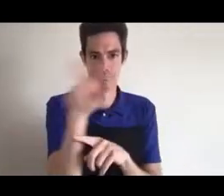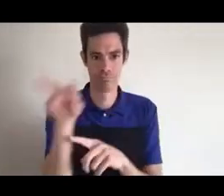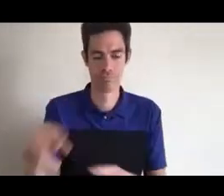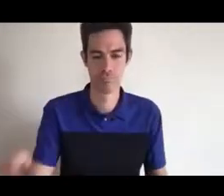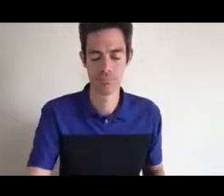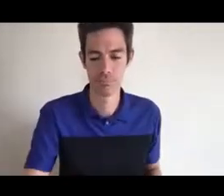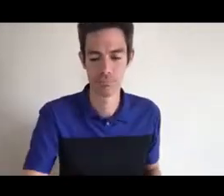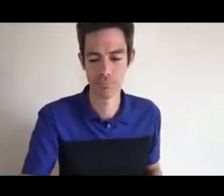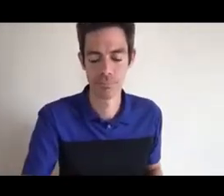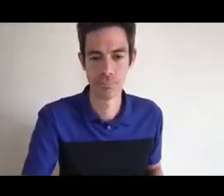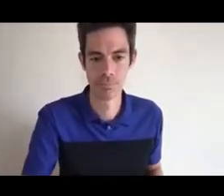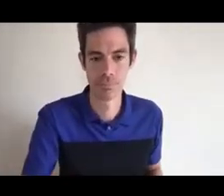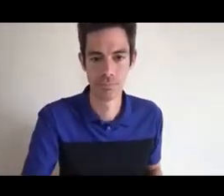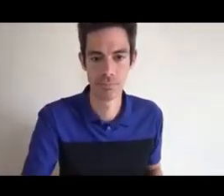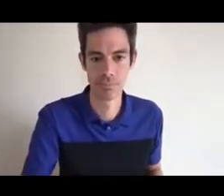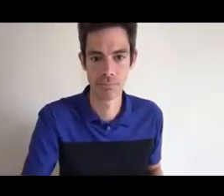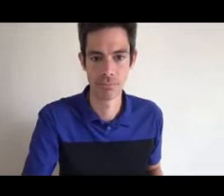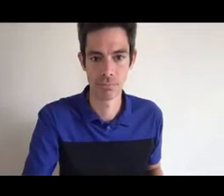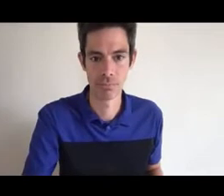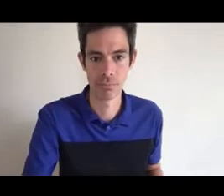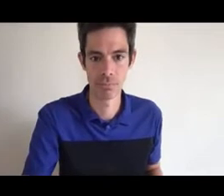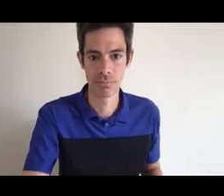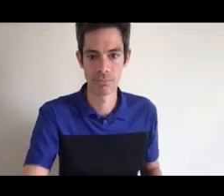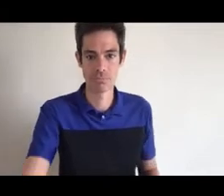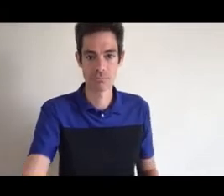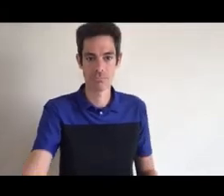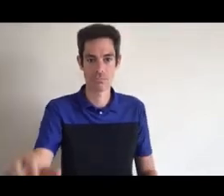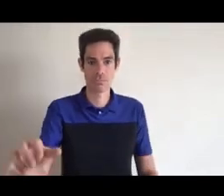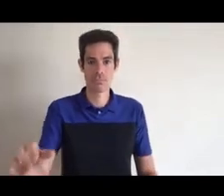showing where you're looking.